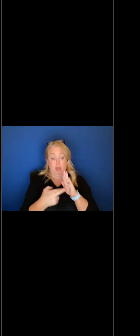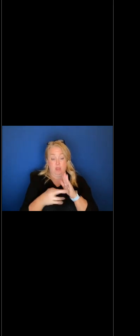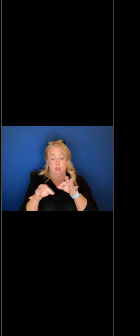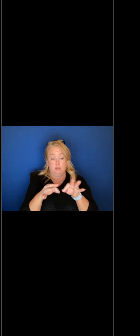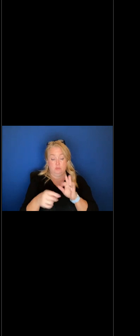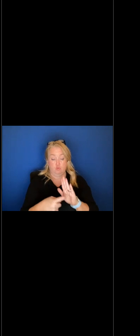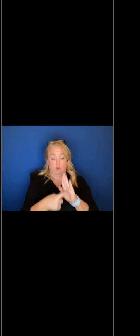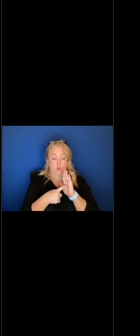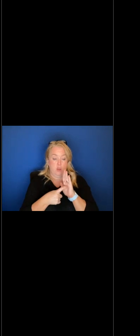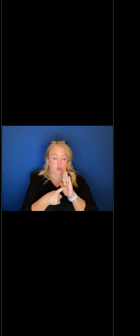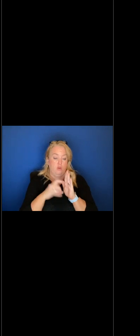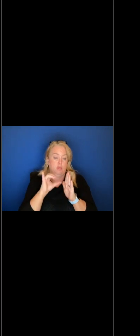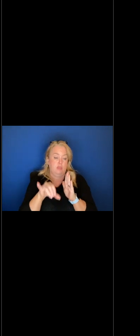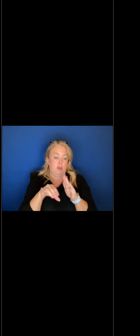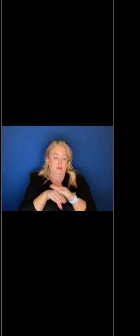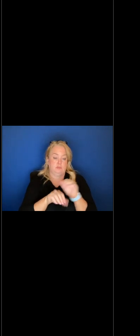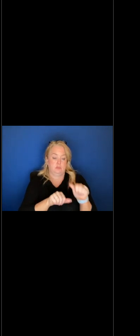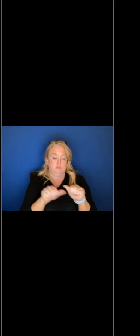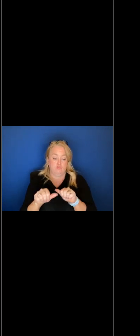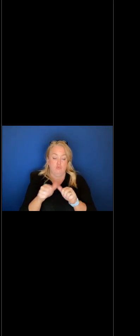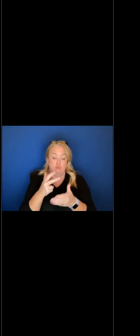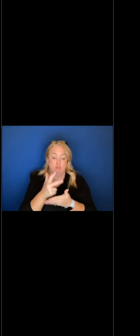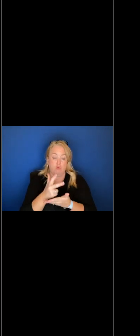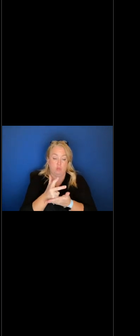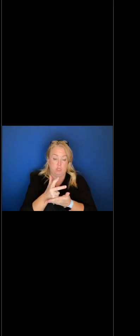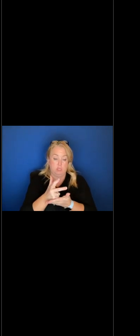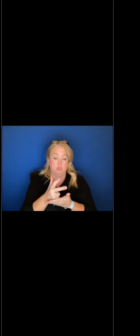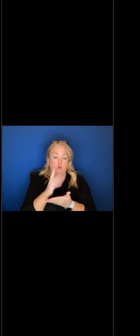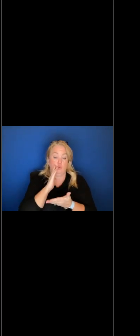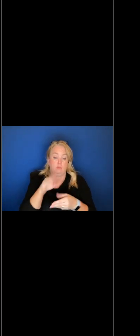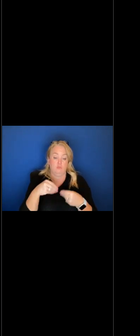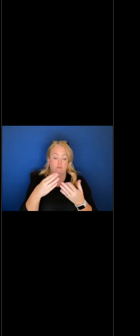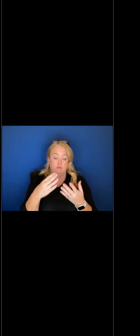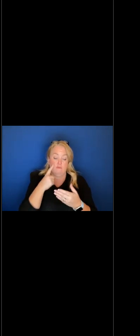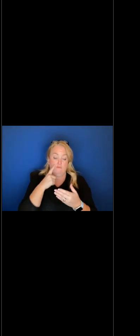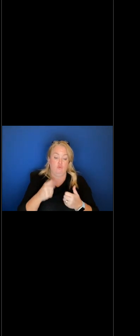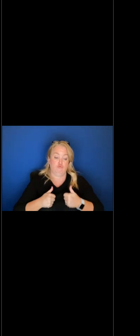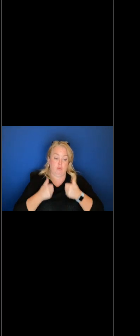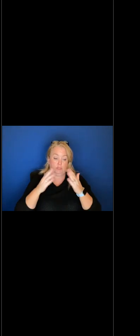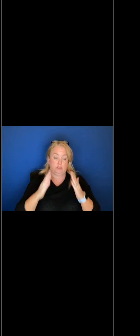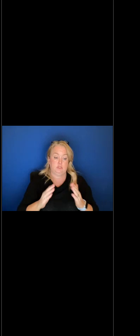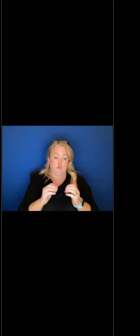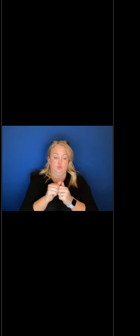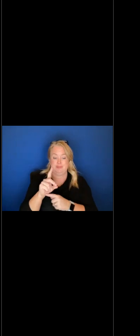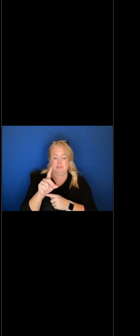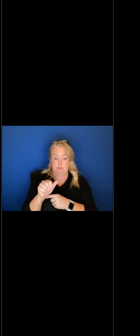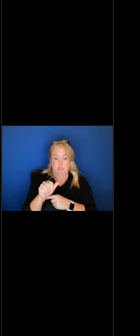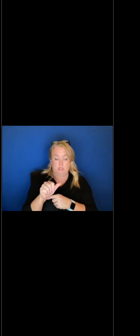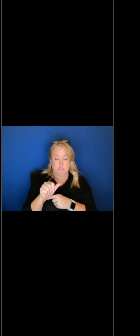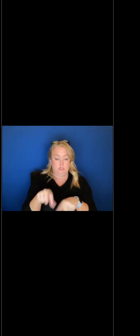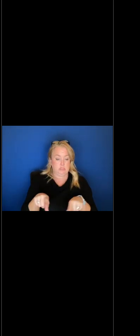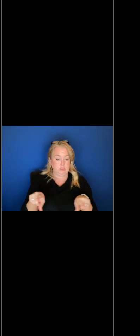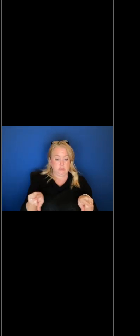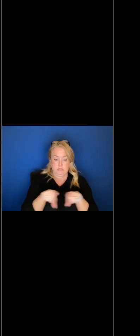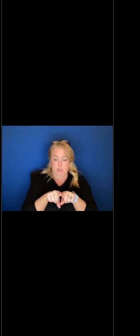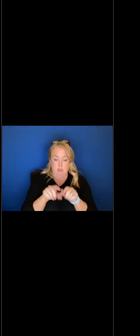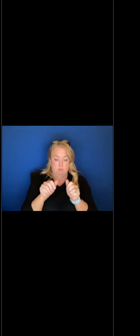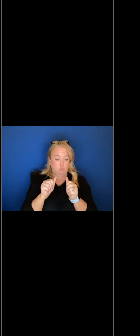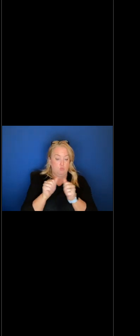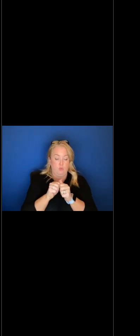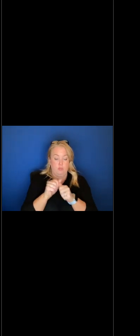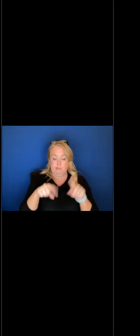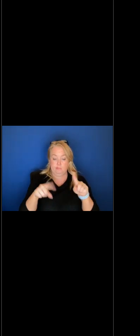The guidelines require that accessible parking be provided for residents with disabilities on